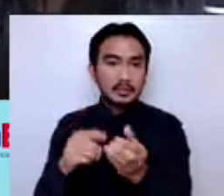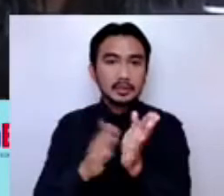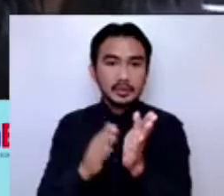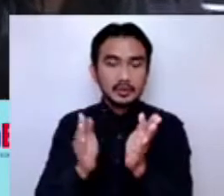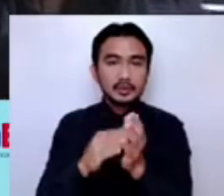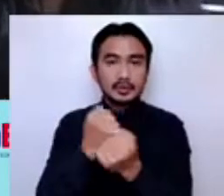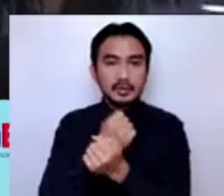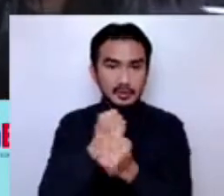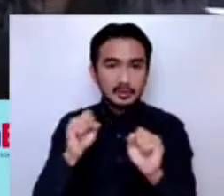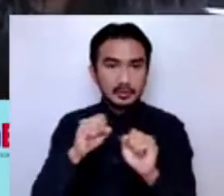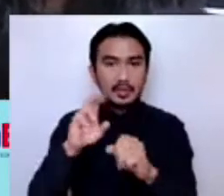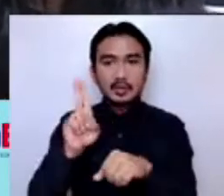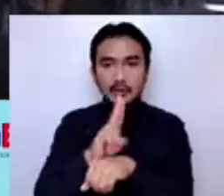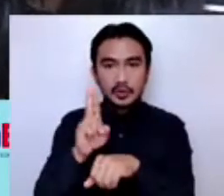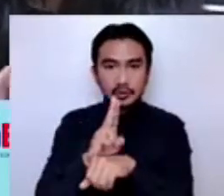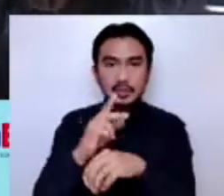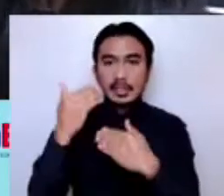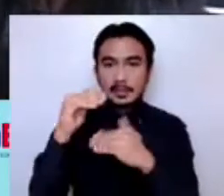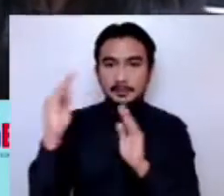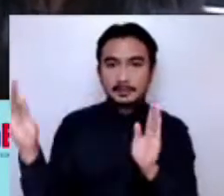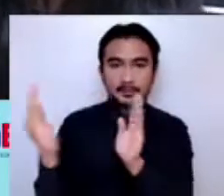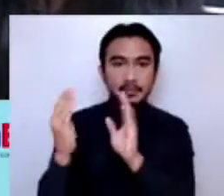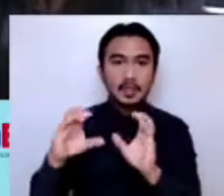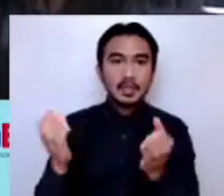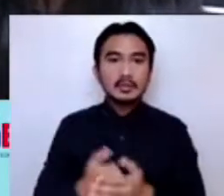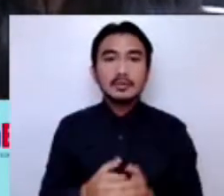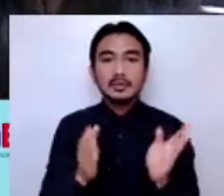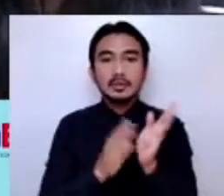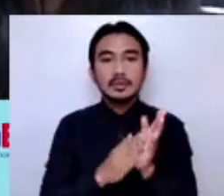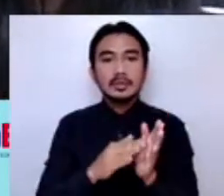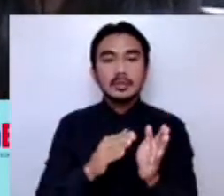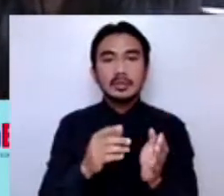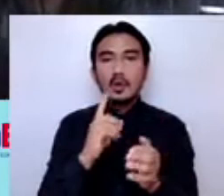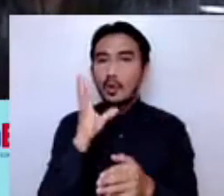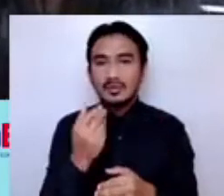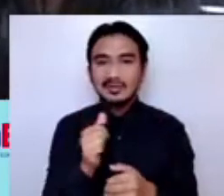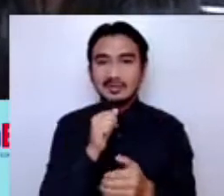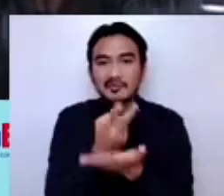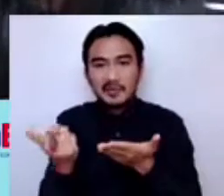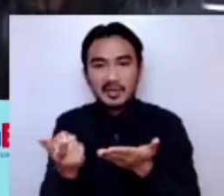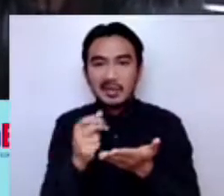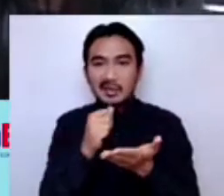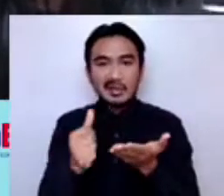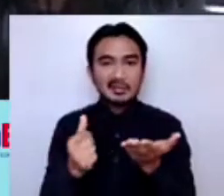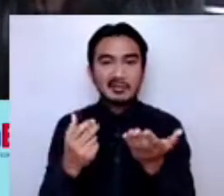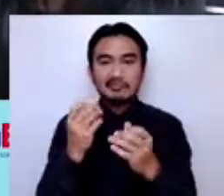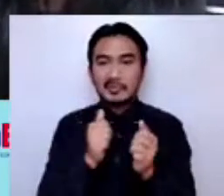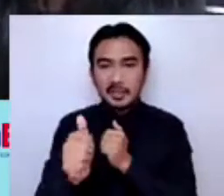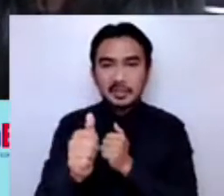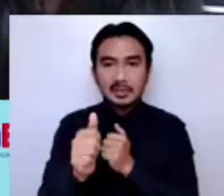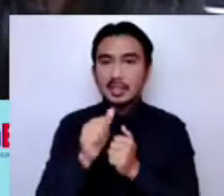of limited face-to-face classes. So schools that did not pass the school safety assessment is not allowed to conduct